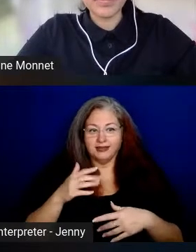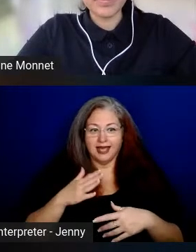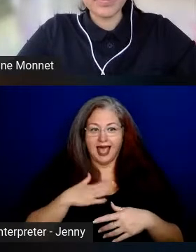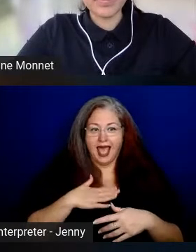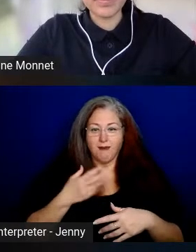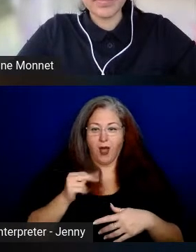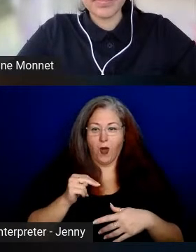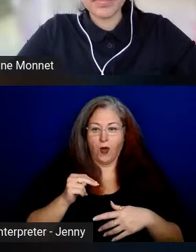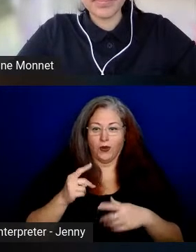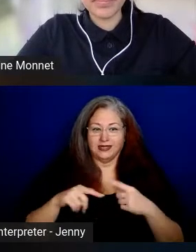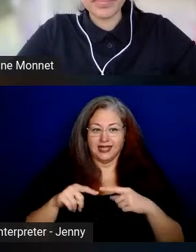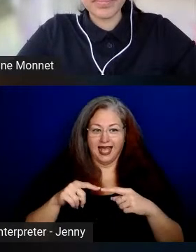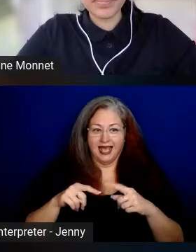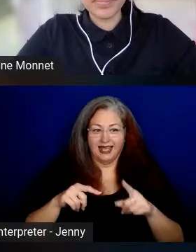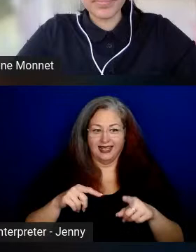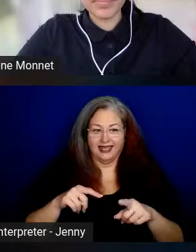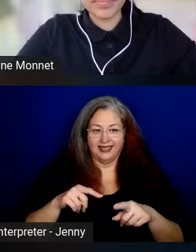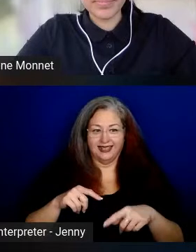sign.